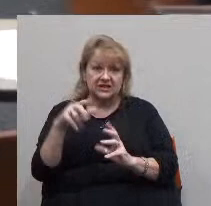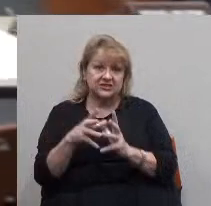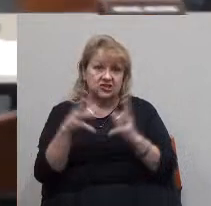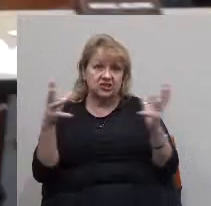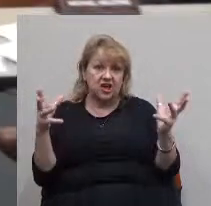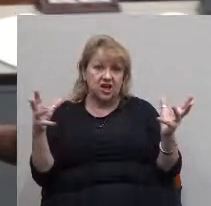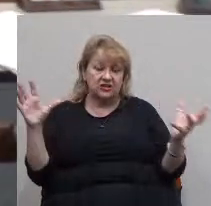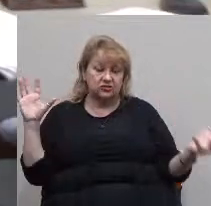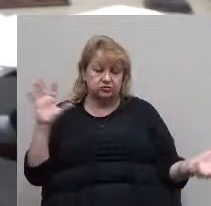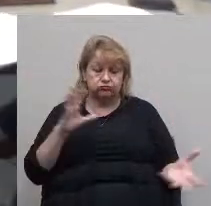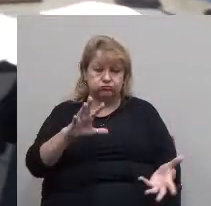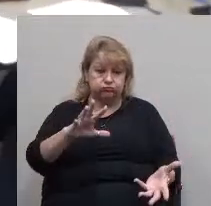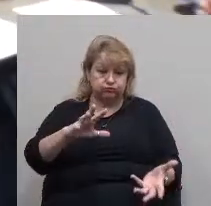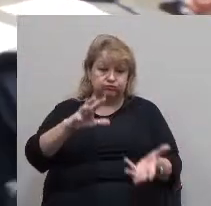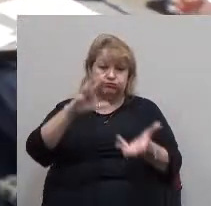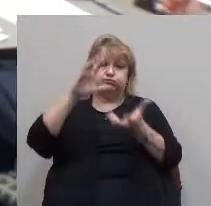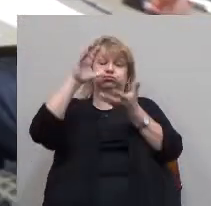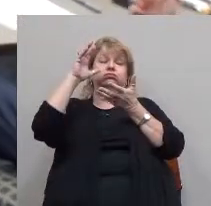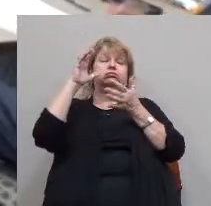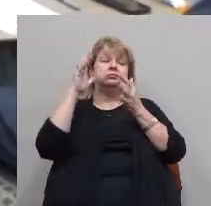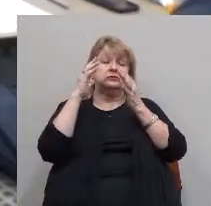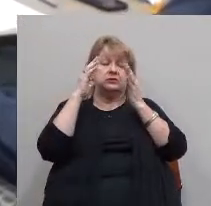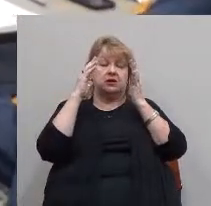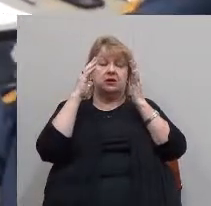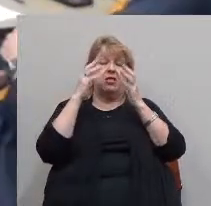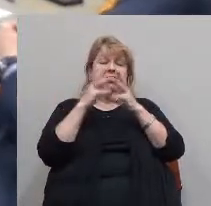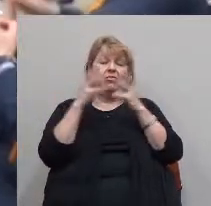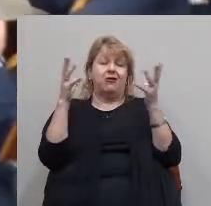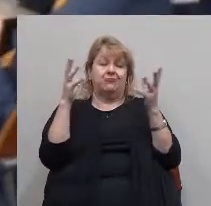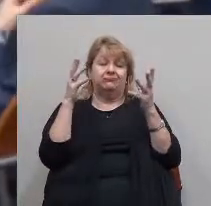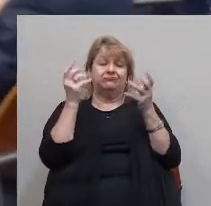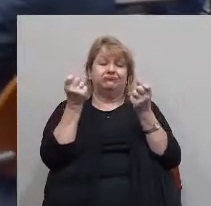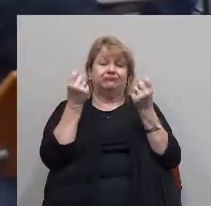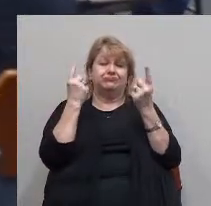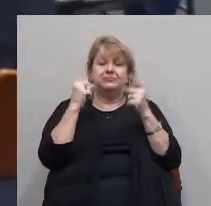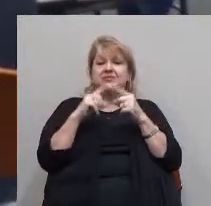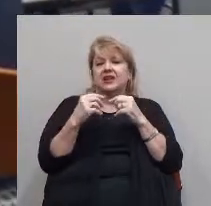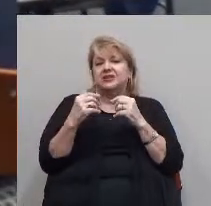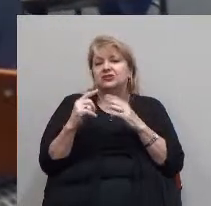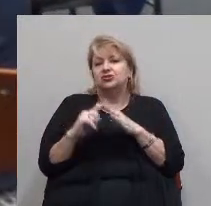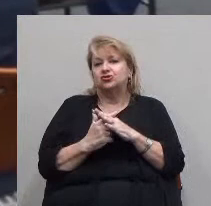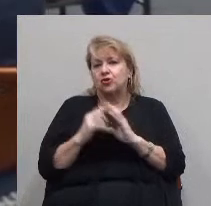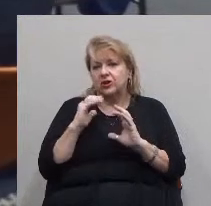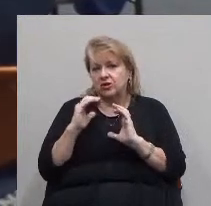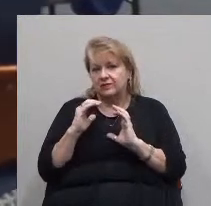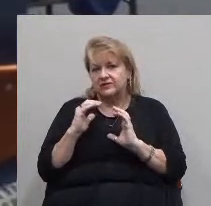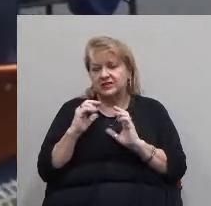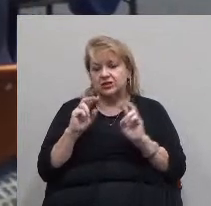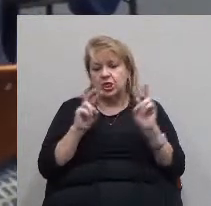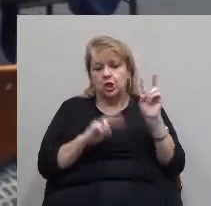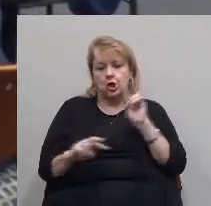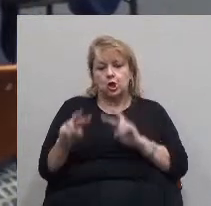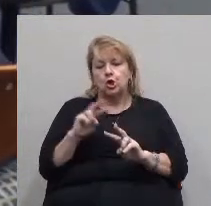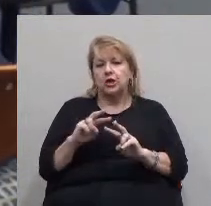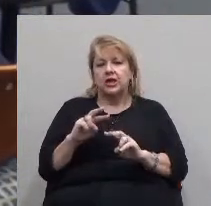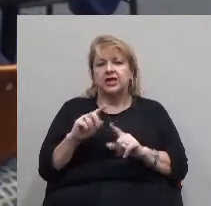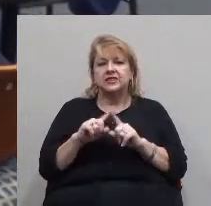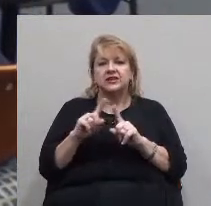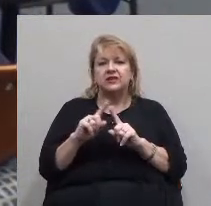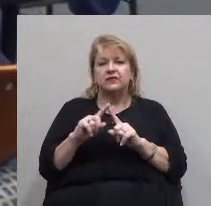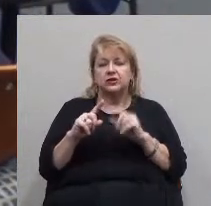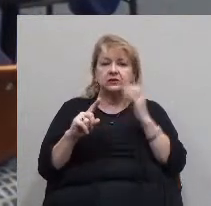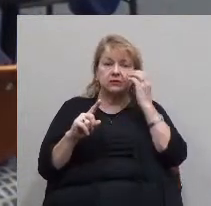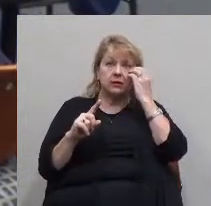is a lot to consume for us, but hopefully by having the conversation and looking at the principles,